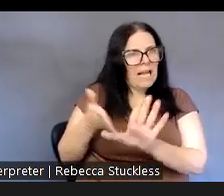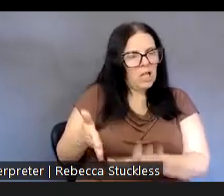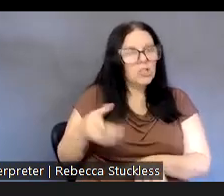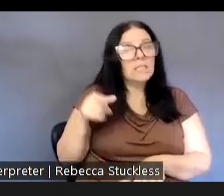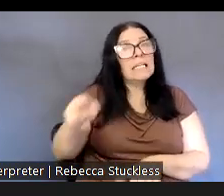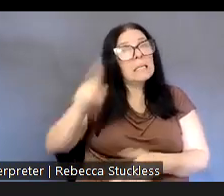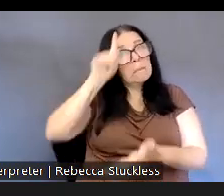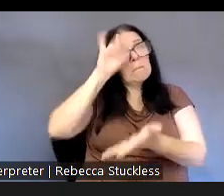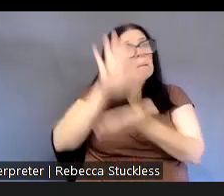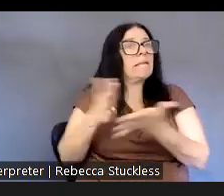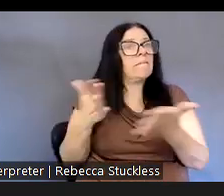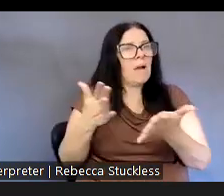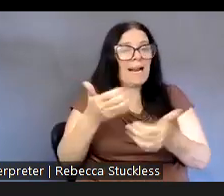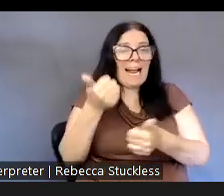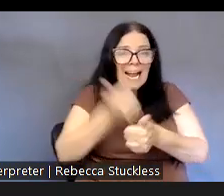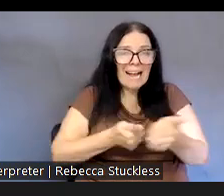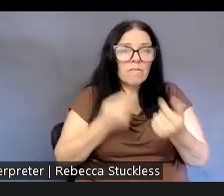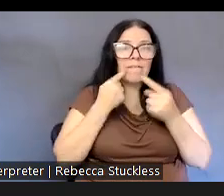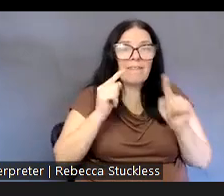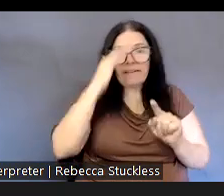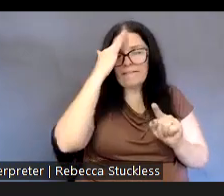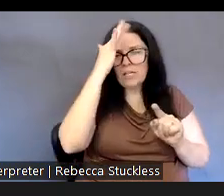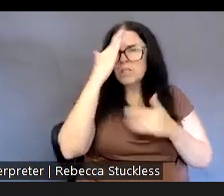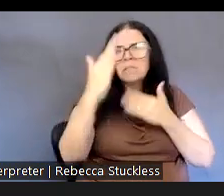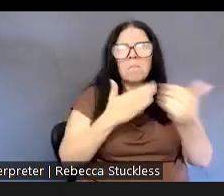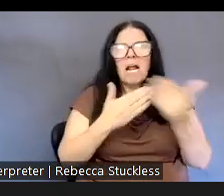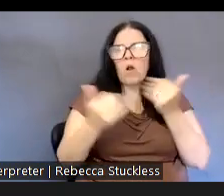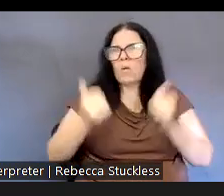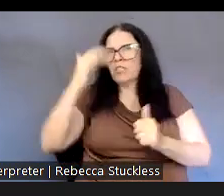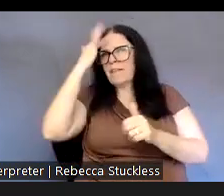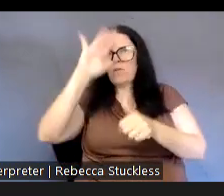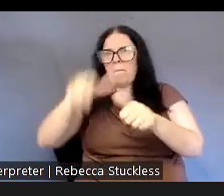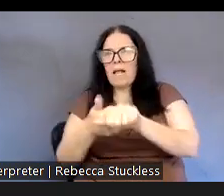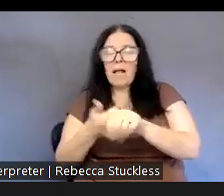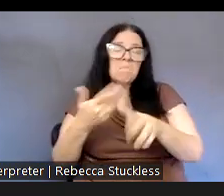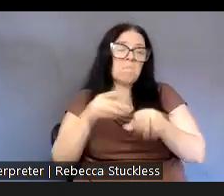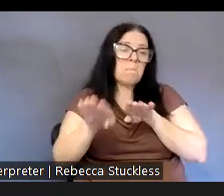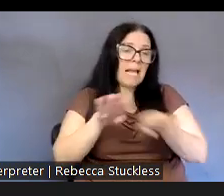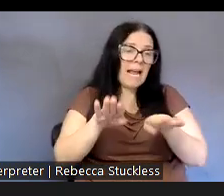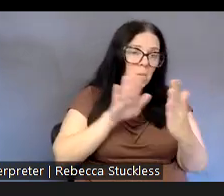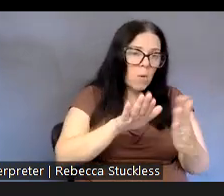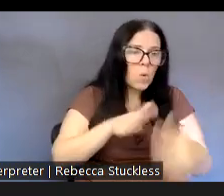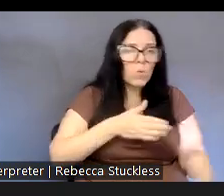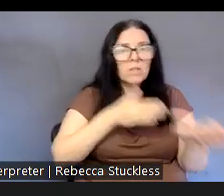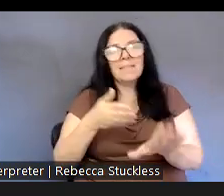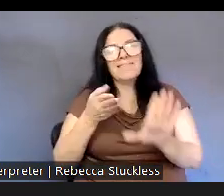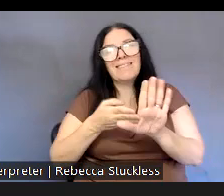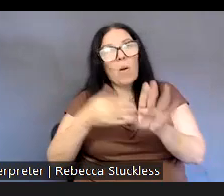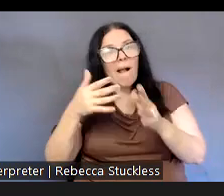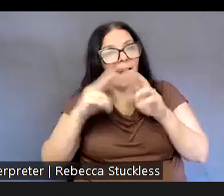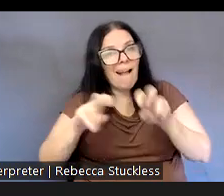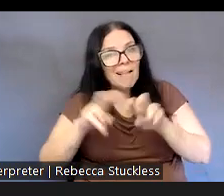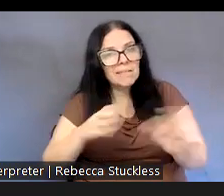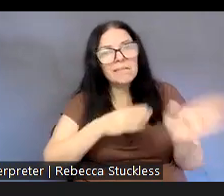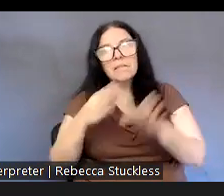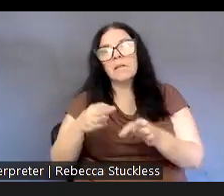therapies, regardless of theoretical orientation, so whether we're talking behaviorism, psychoanalysis,